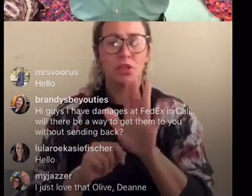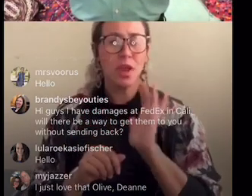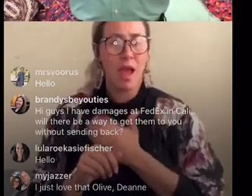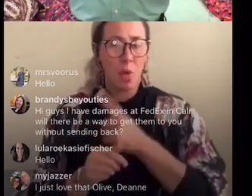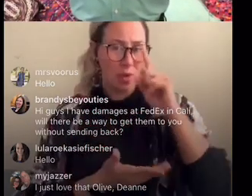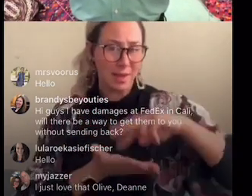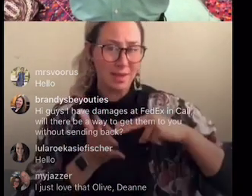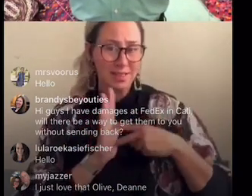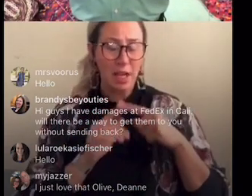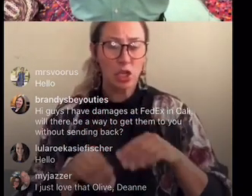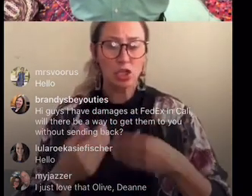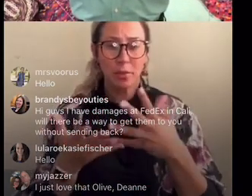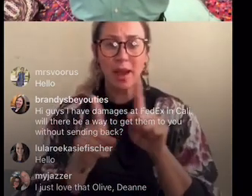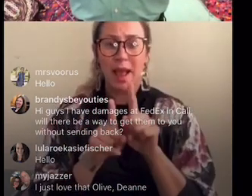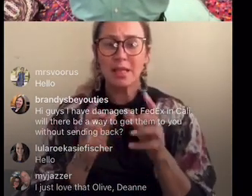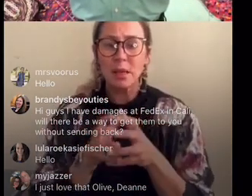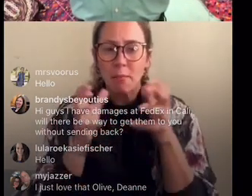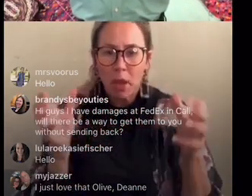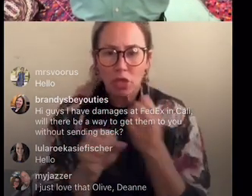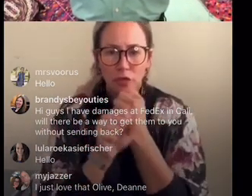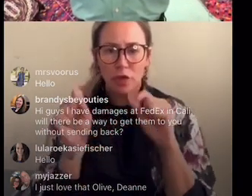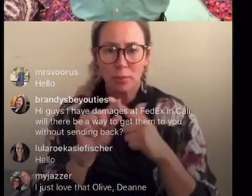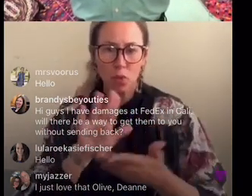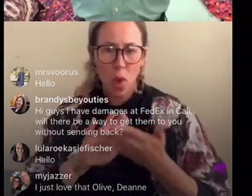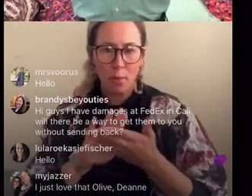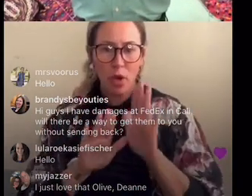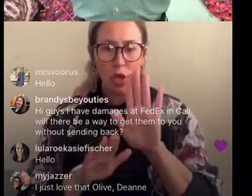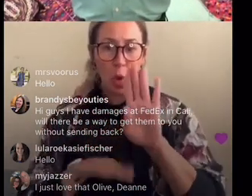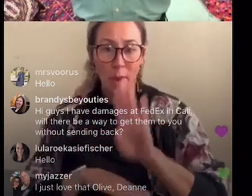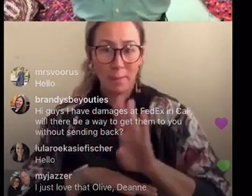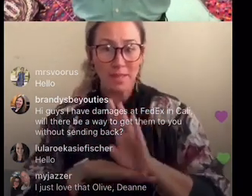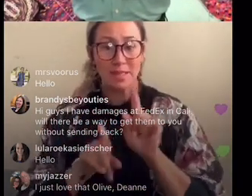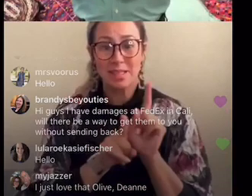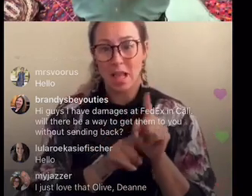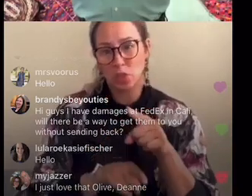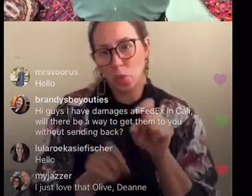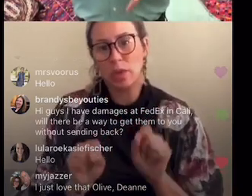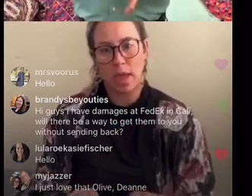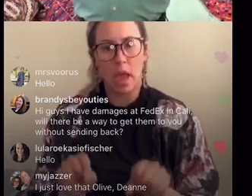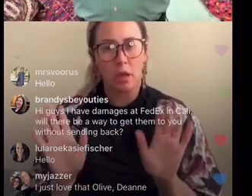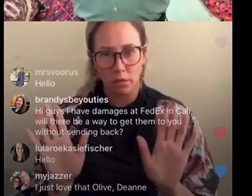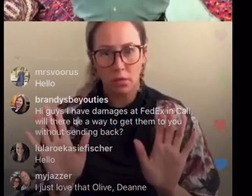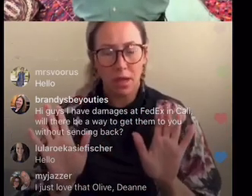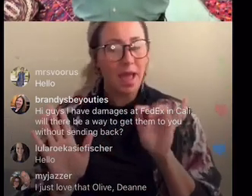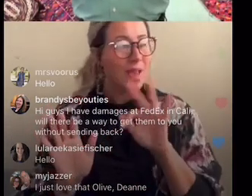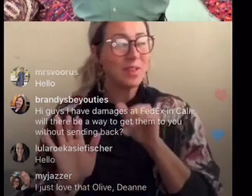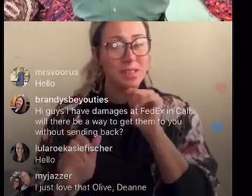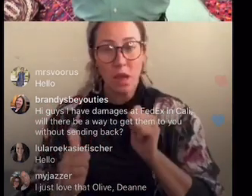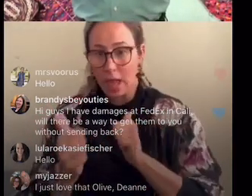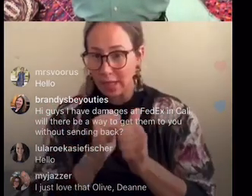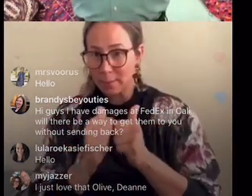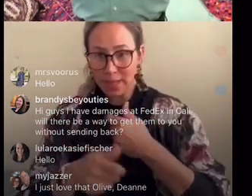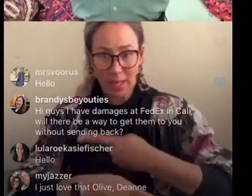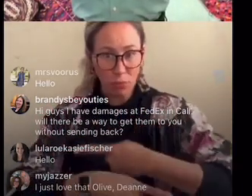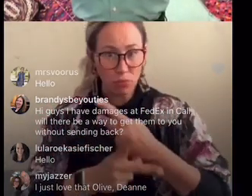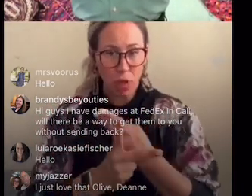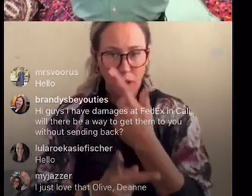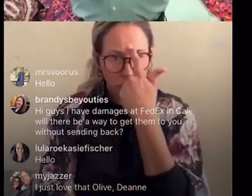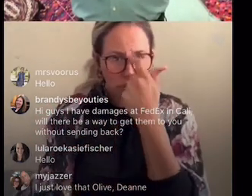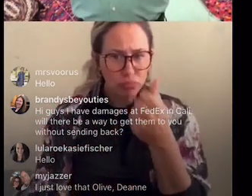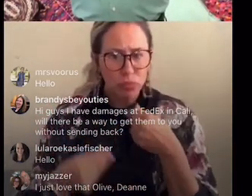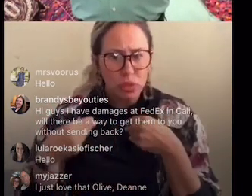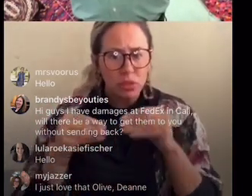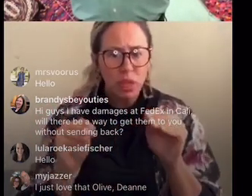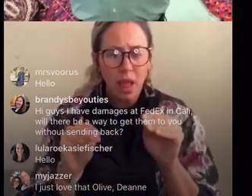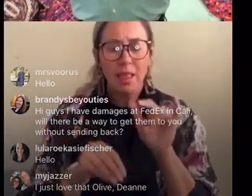provide you with as much freedom to operate your business as we can. If it's not a competing product, you can sell it.